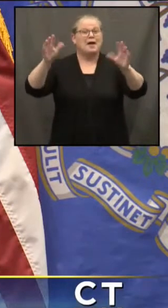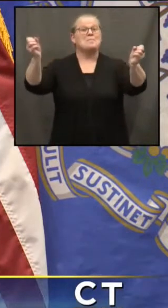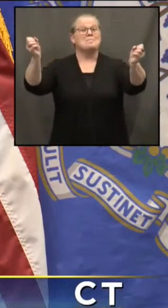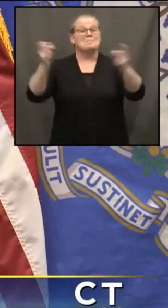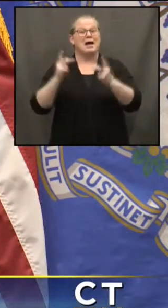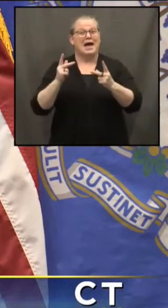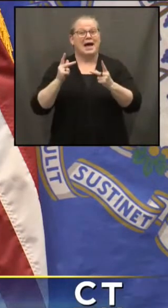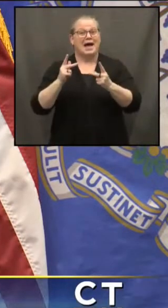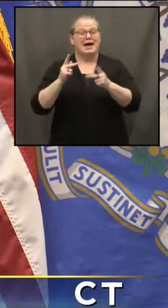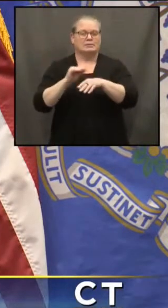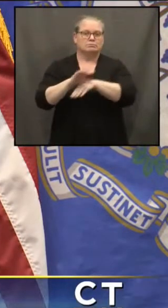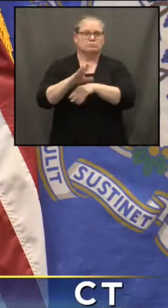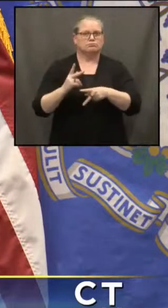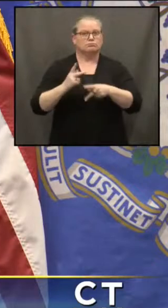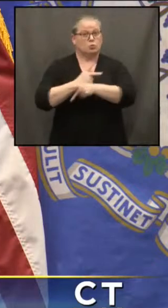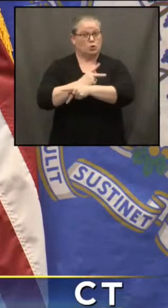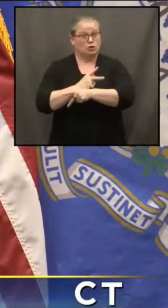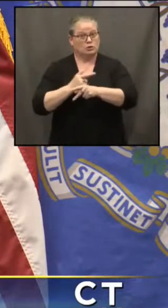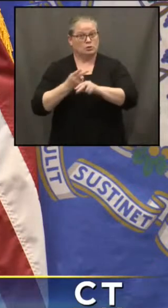It's not like it was in